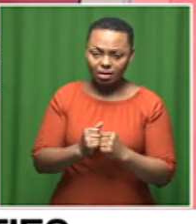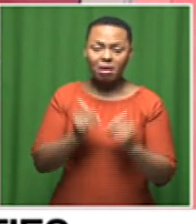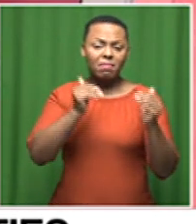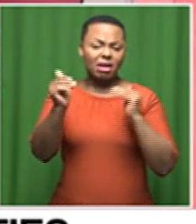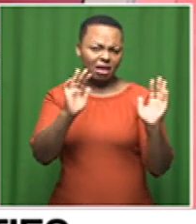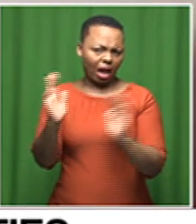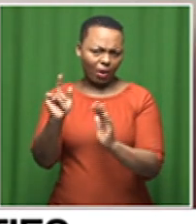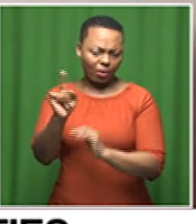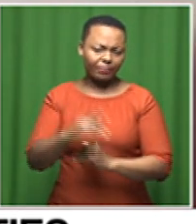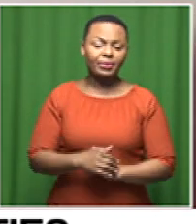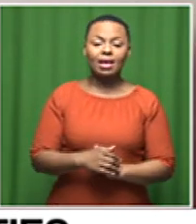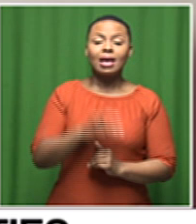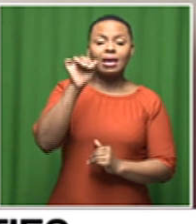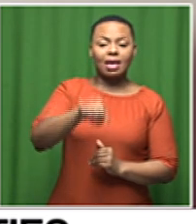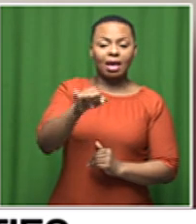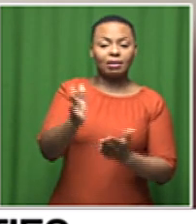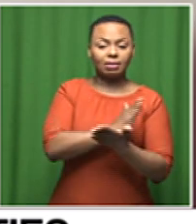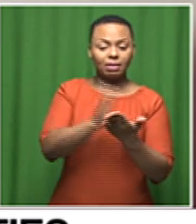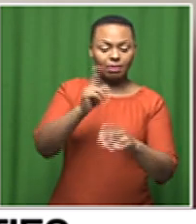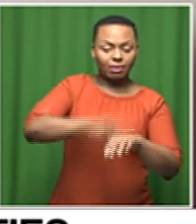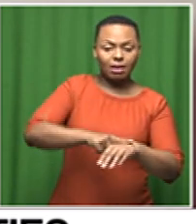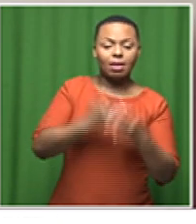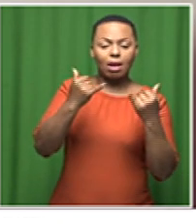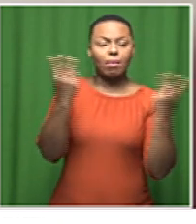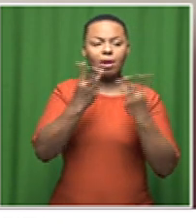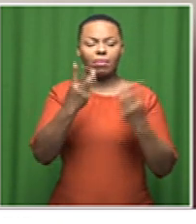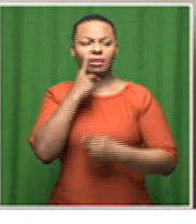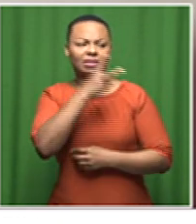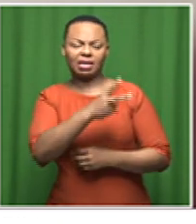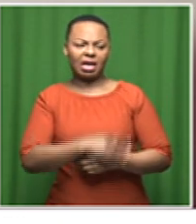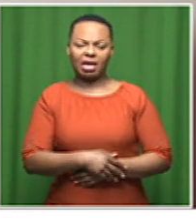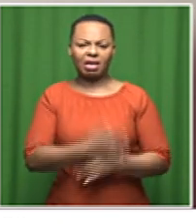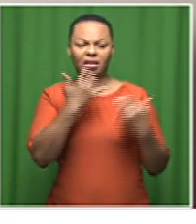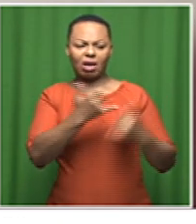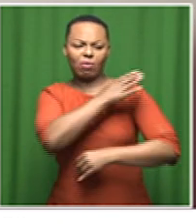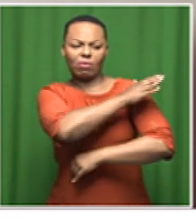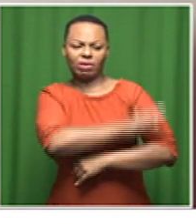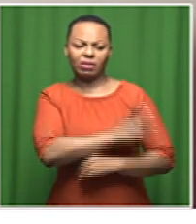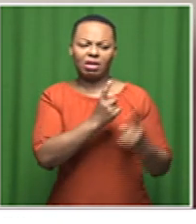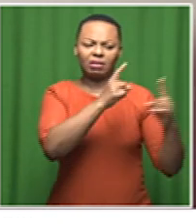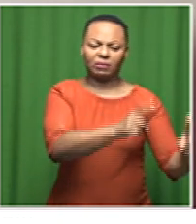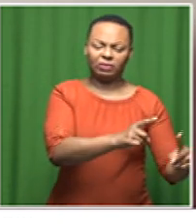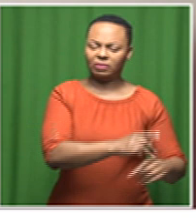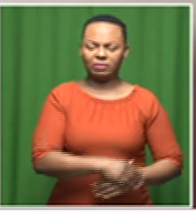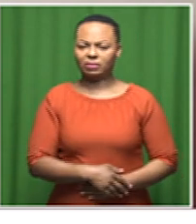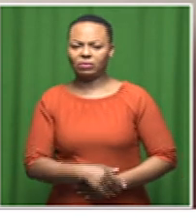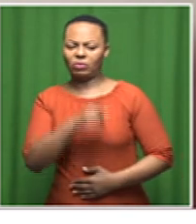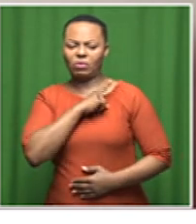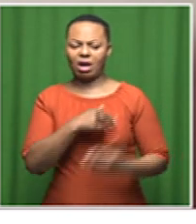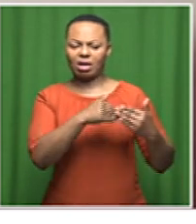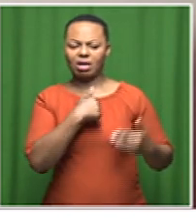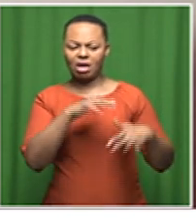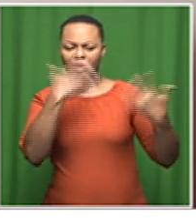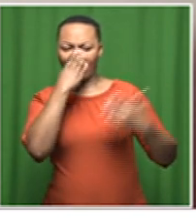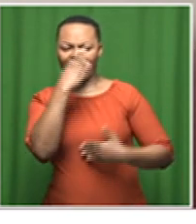In most cases, yes, we see people not wanting to follow that system because of the challenges that we are